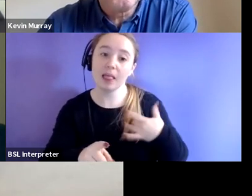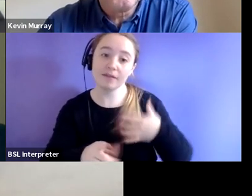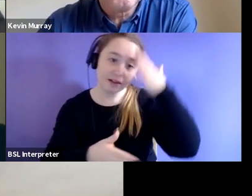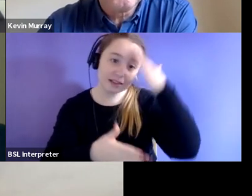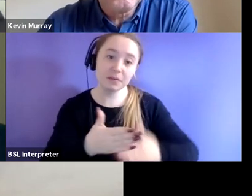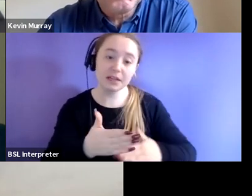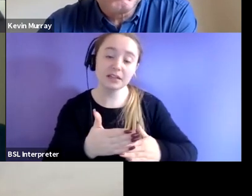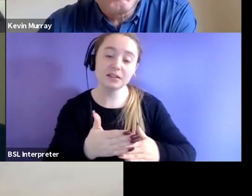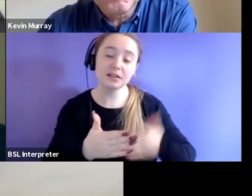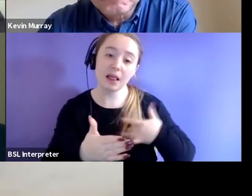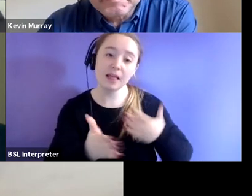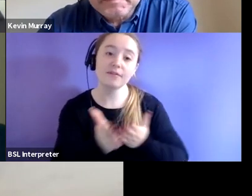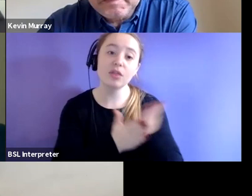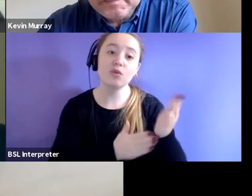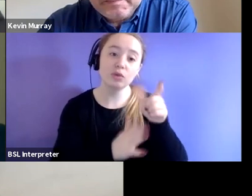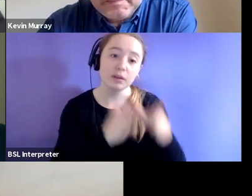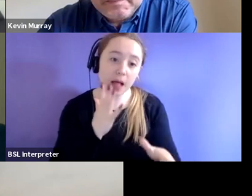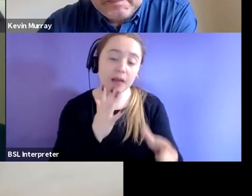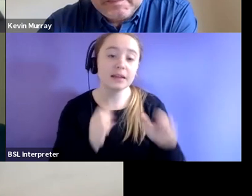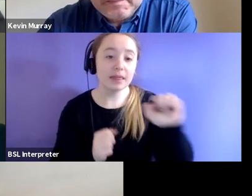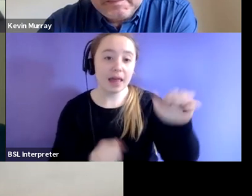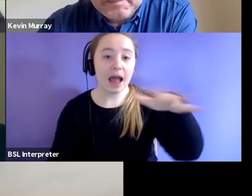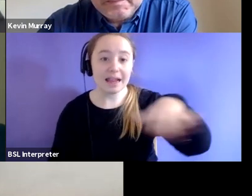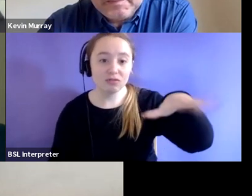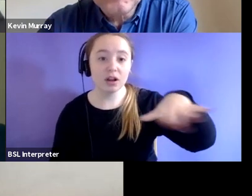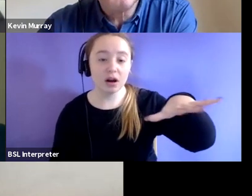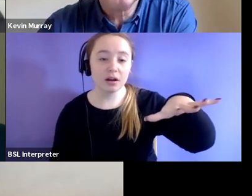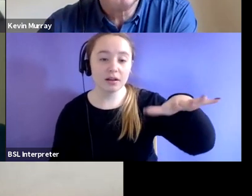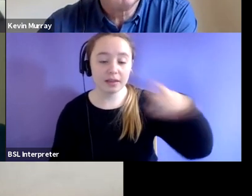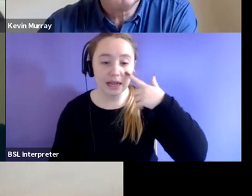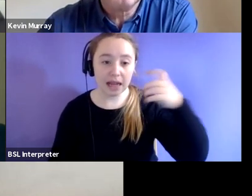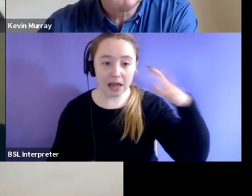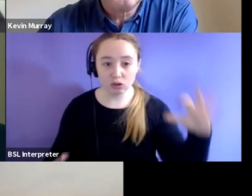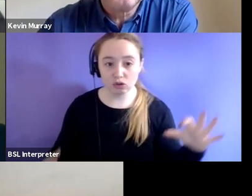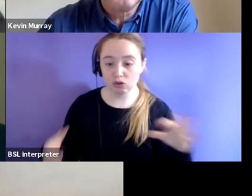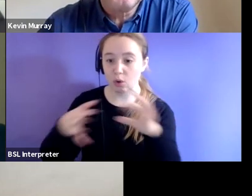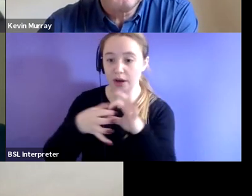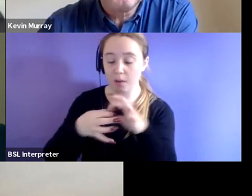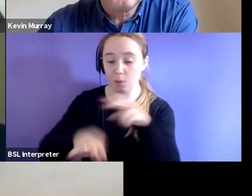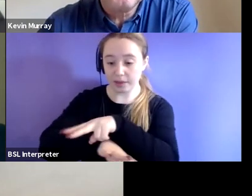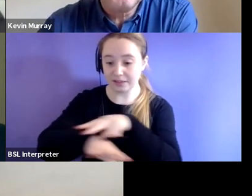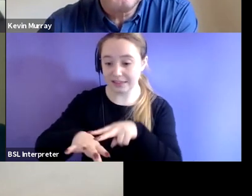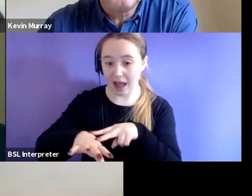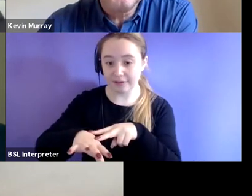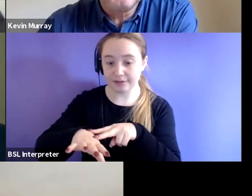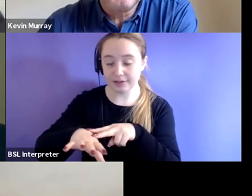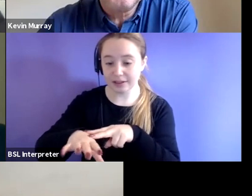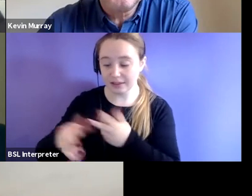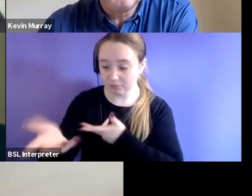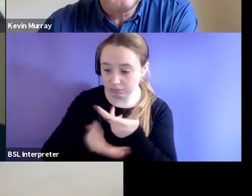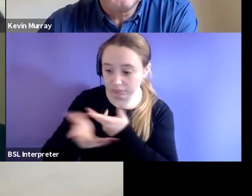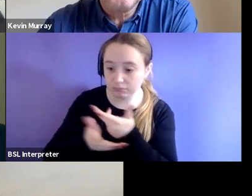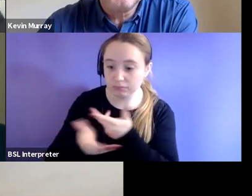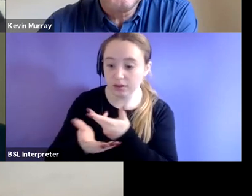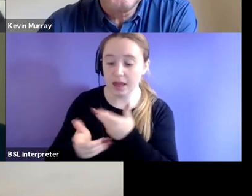experience of what is happening when they live there, and then joining that up with those frontline staff, those that can